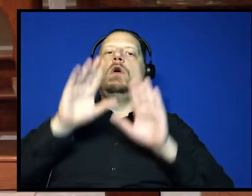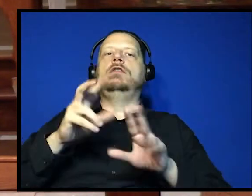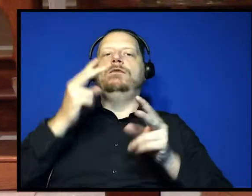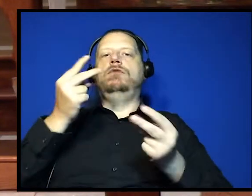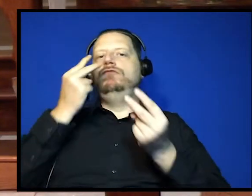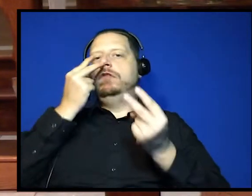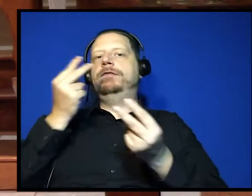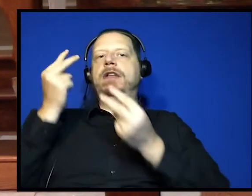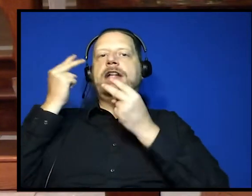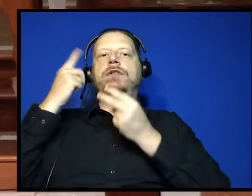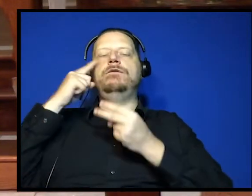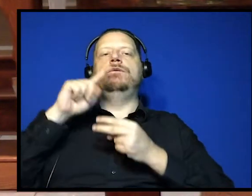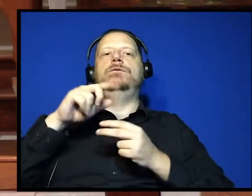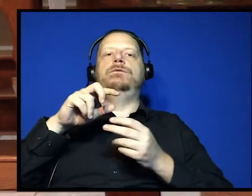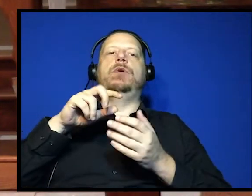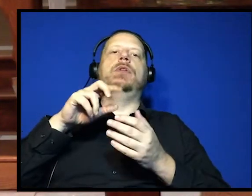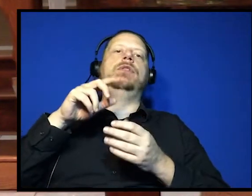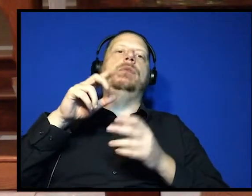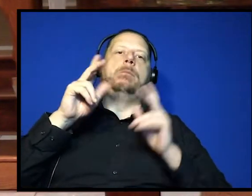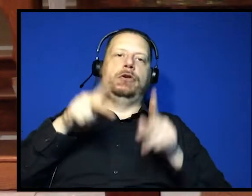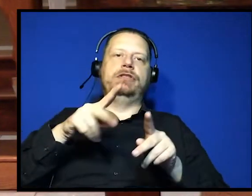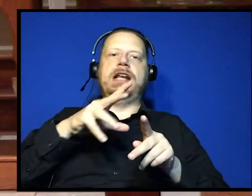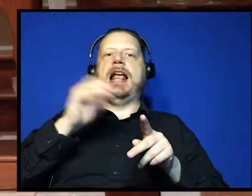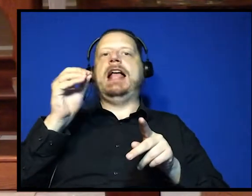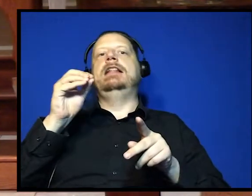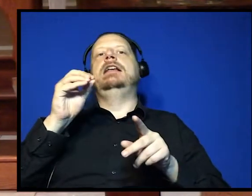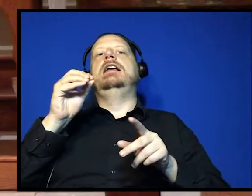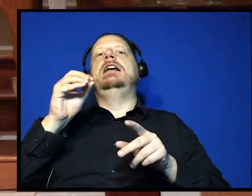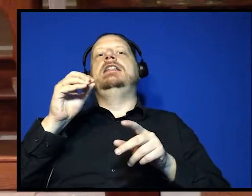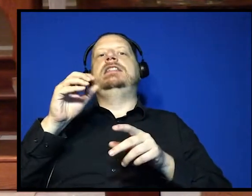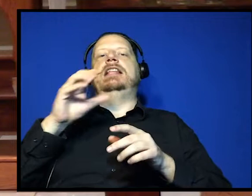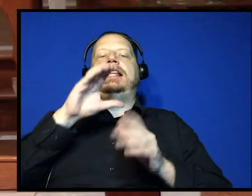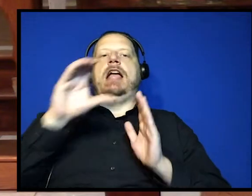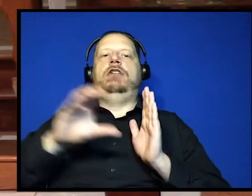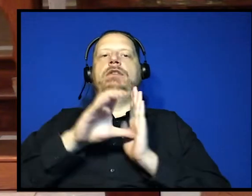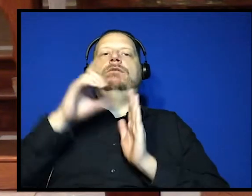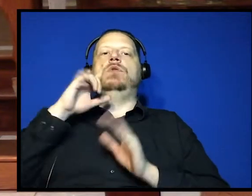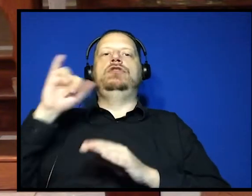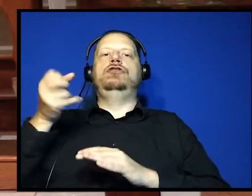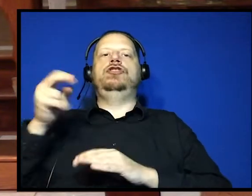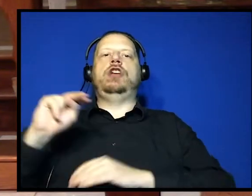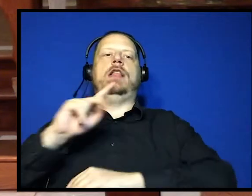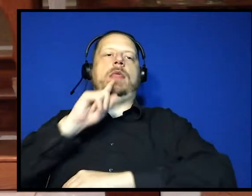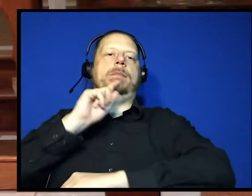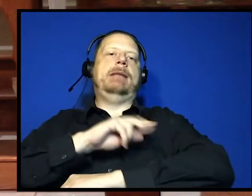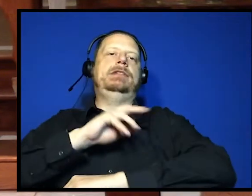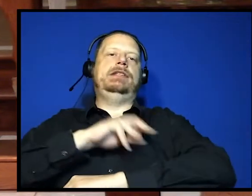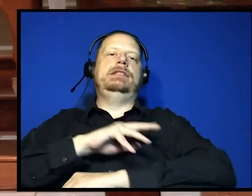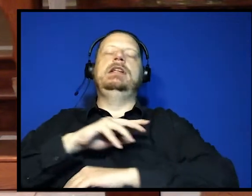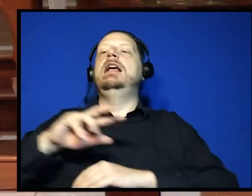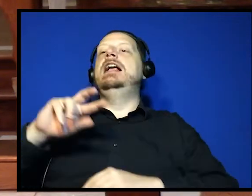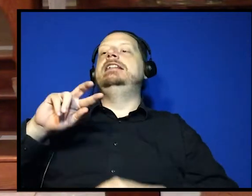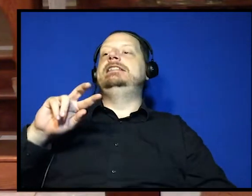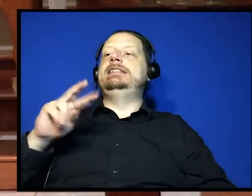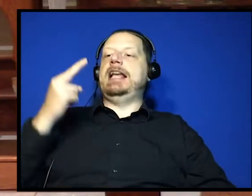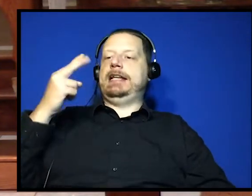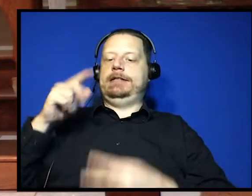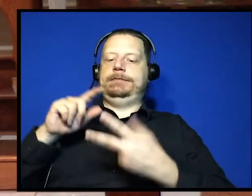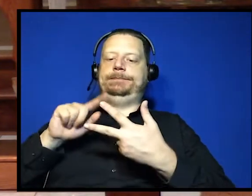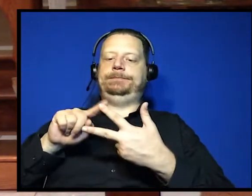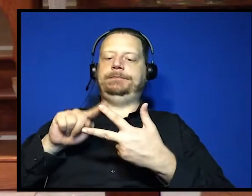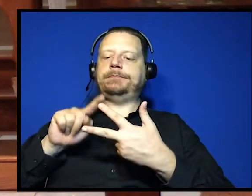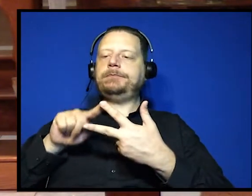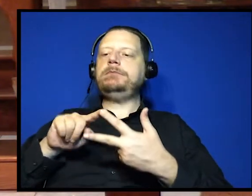reflection of the person and the character of John the Baptist. Secondly, like John